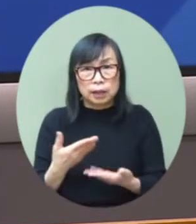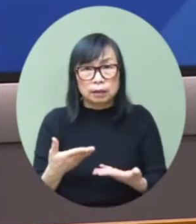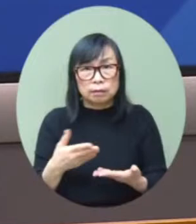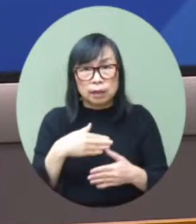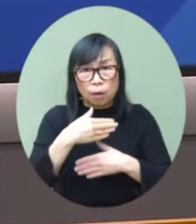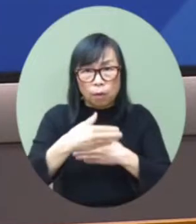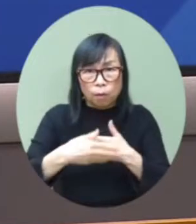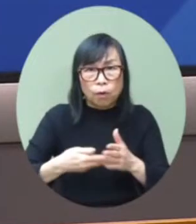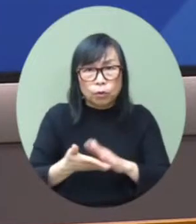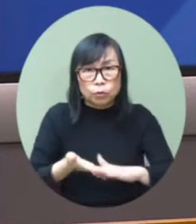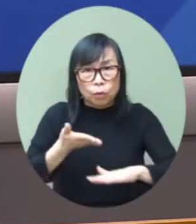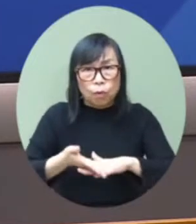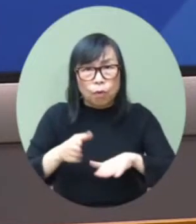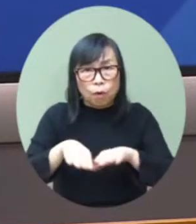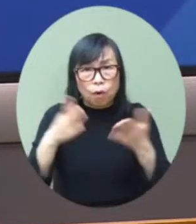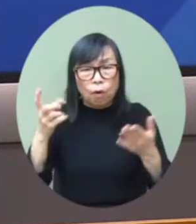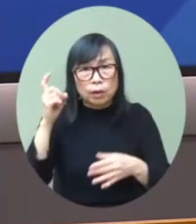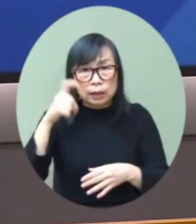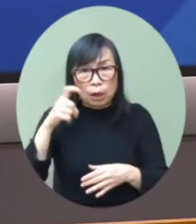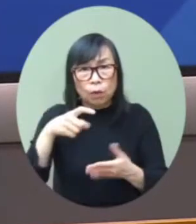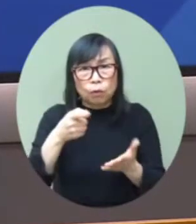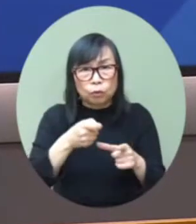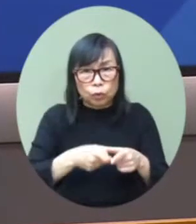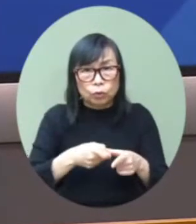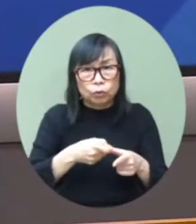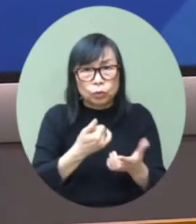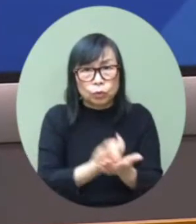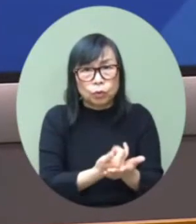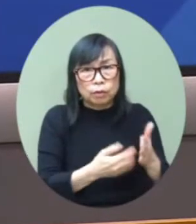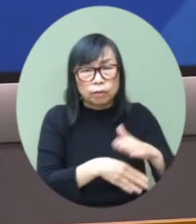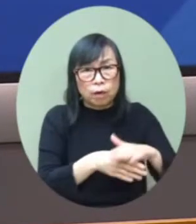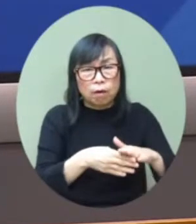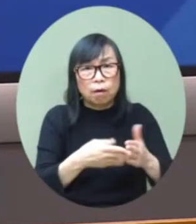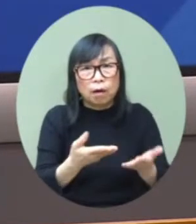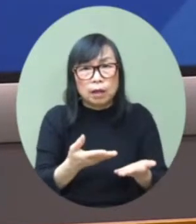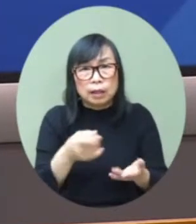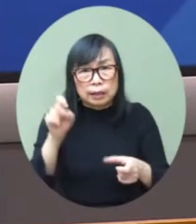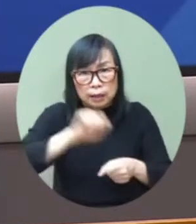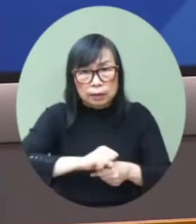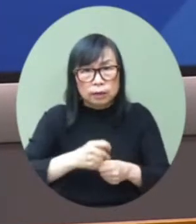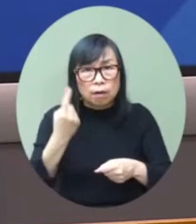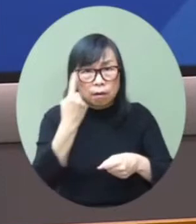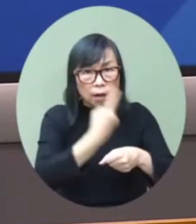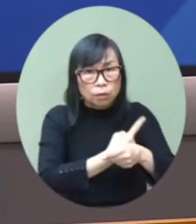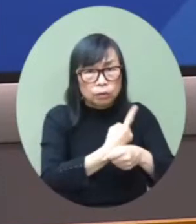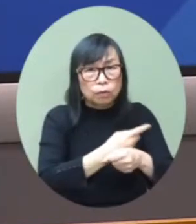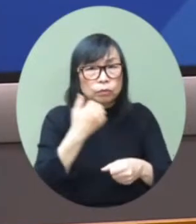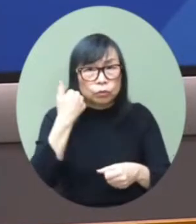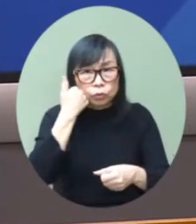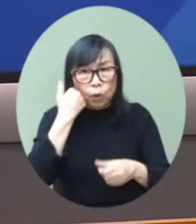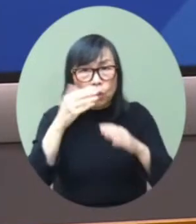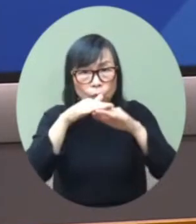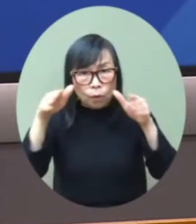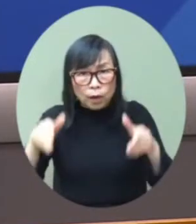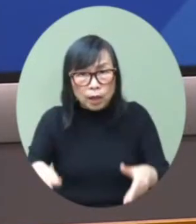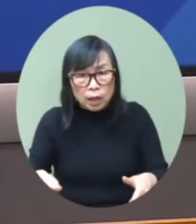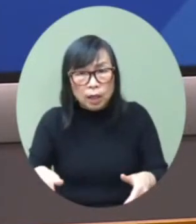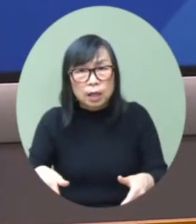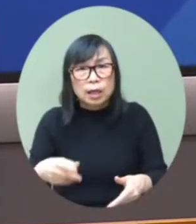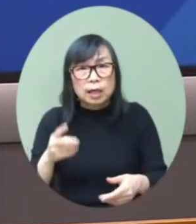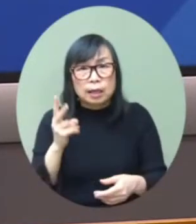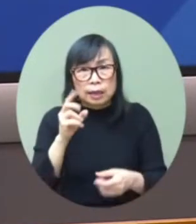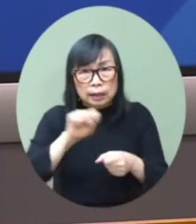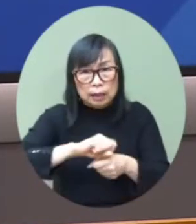arrived, the 3 are reopening at the Kowloon Public Mortuary and added 20